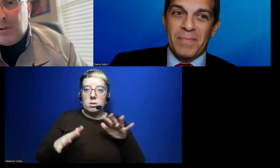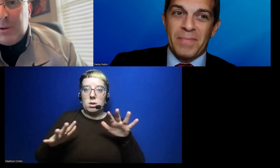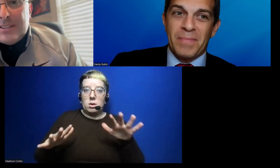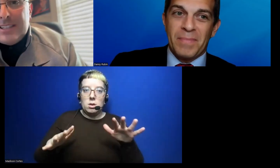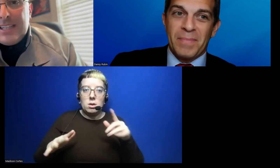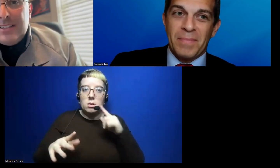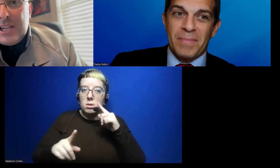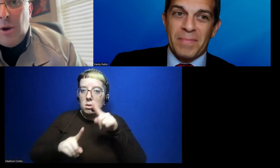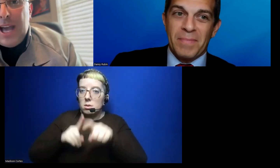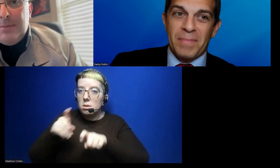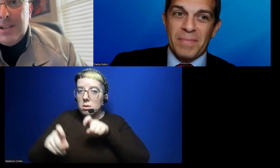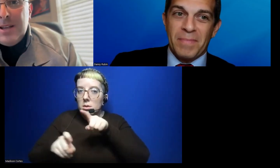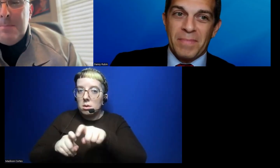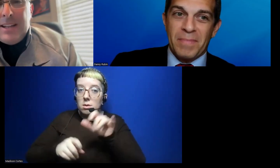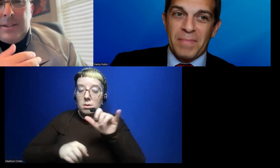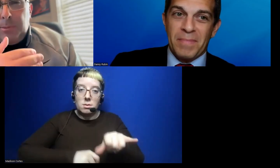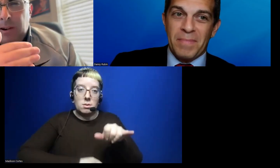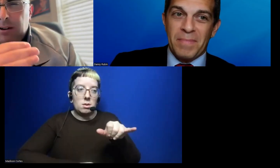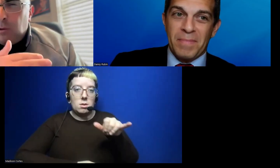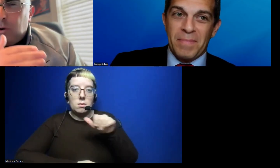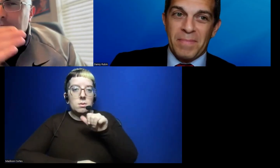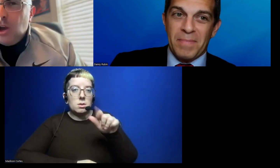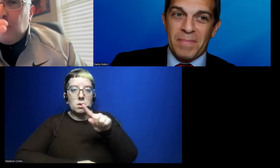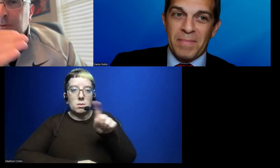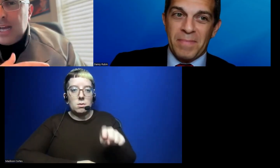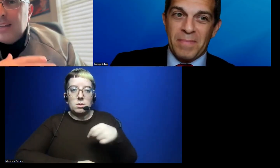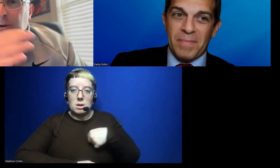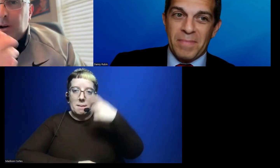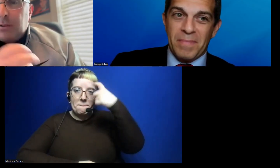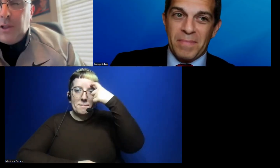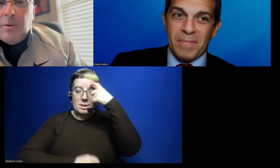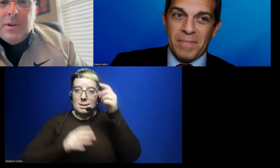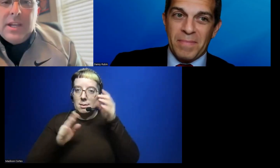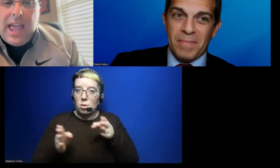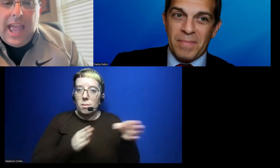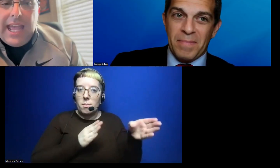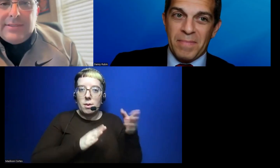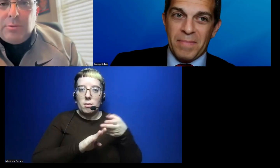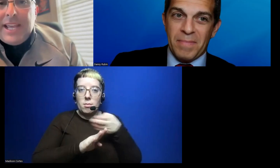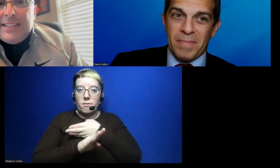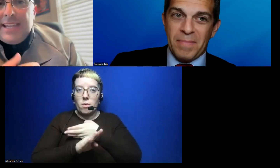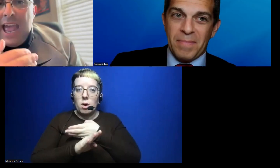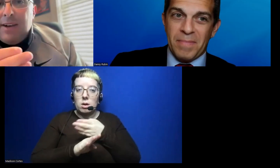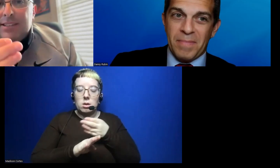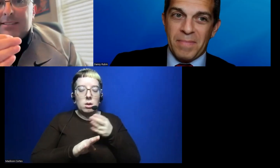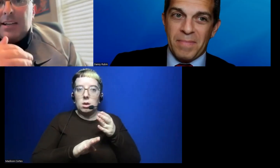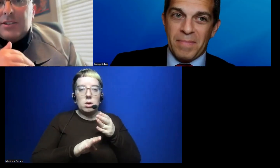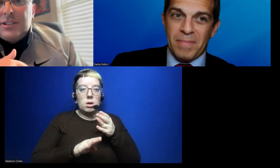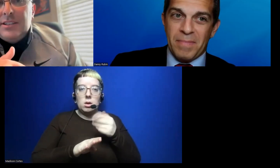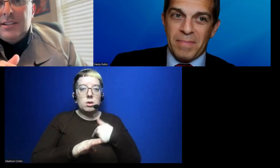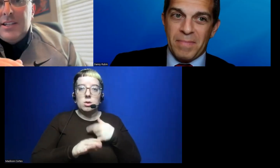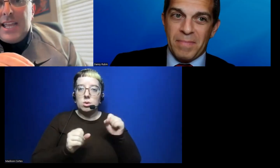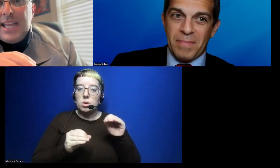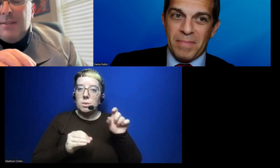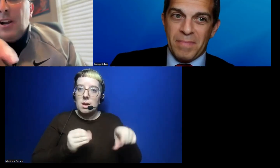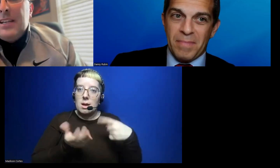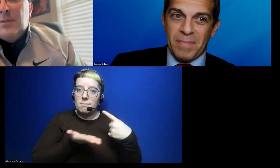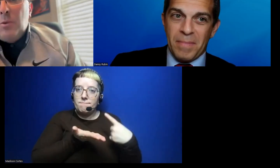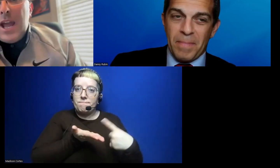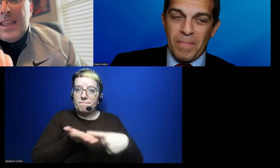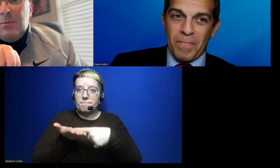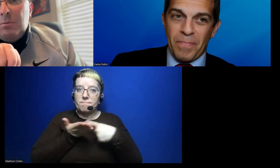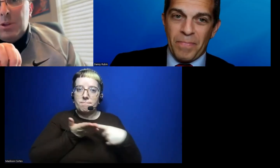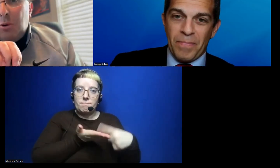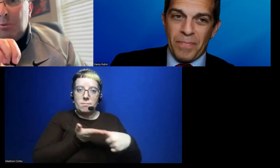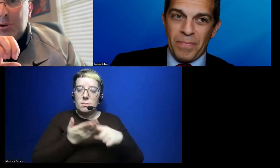and they were not questions that, I had mentally prepared for. I'd known kind of their workflow. And so we had to have a discussion in a very